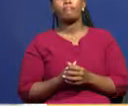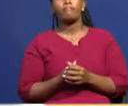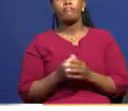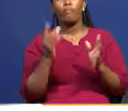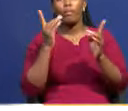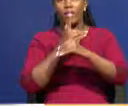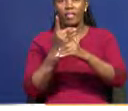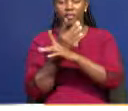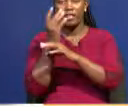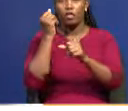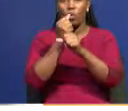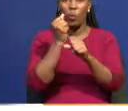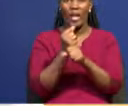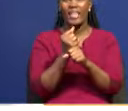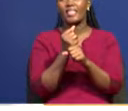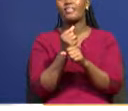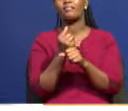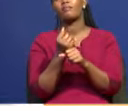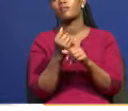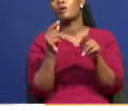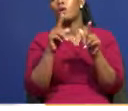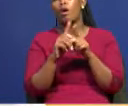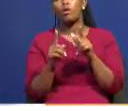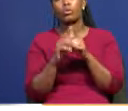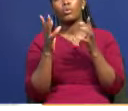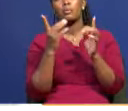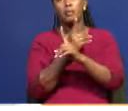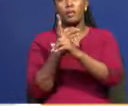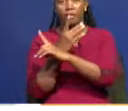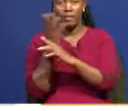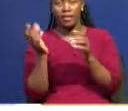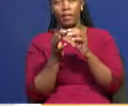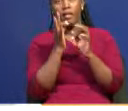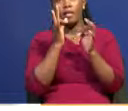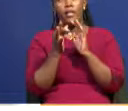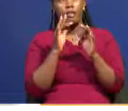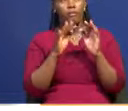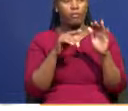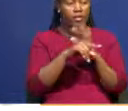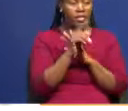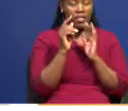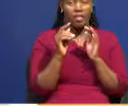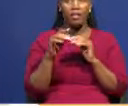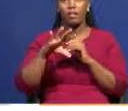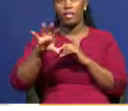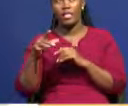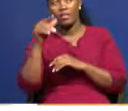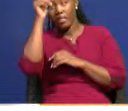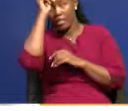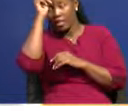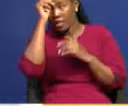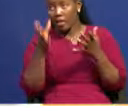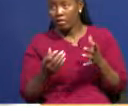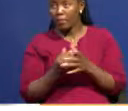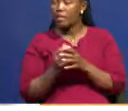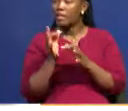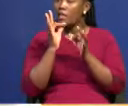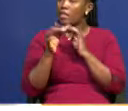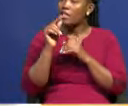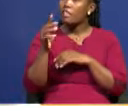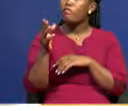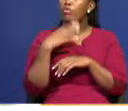Of functions, for example. Mm-hmm. I told you, for example, if you go to the county government in my county, if you need a title deed,